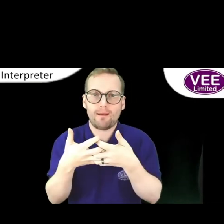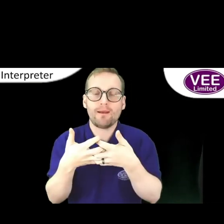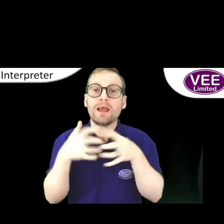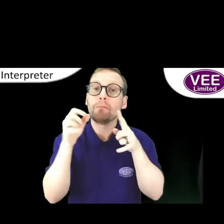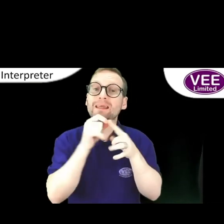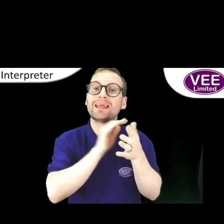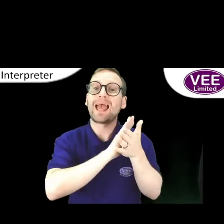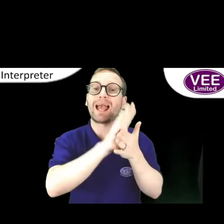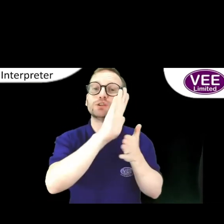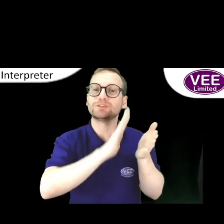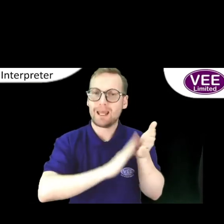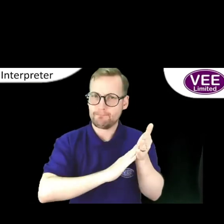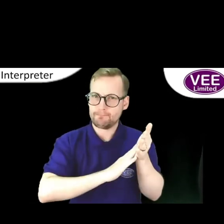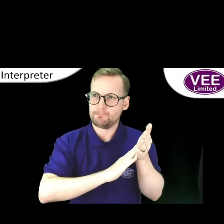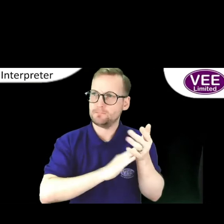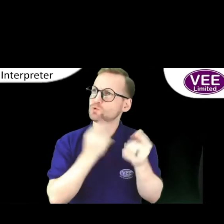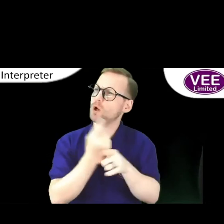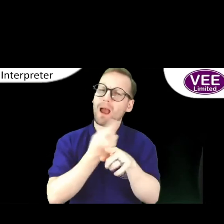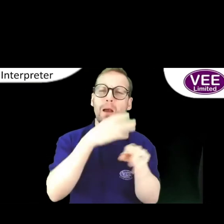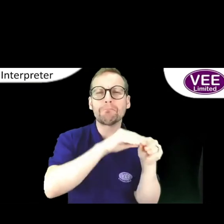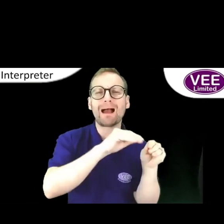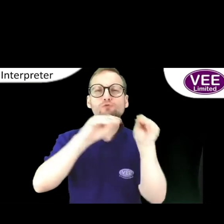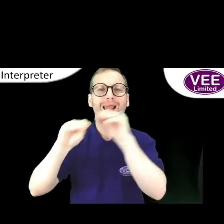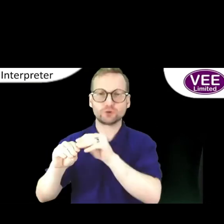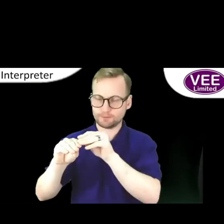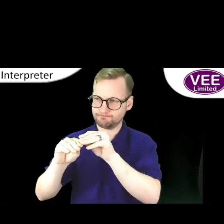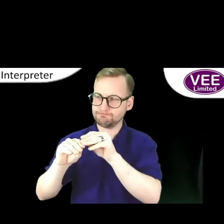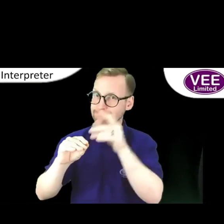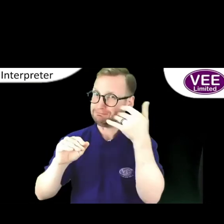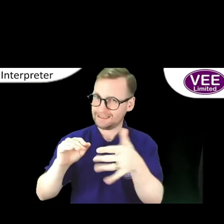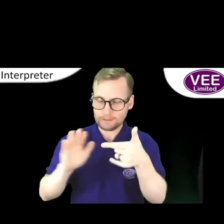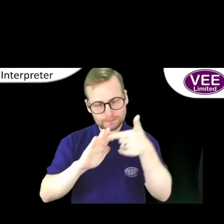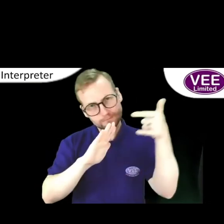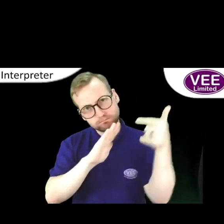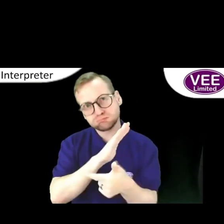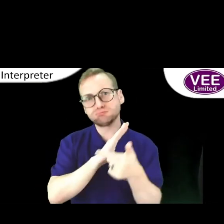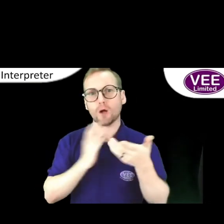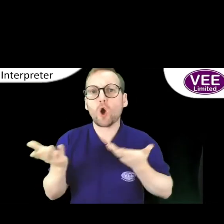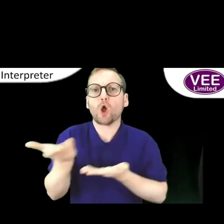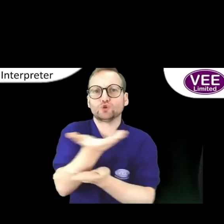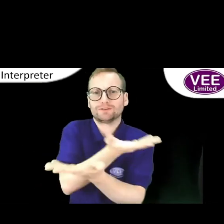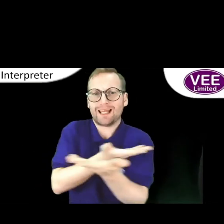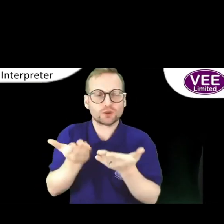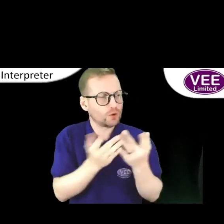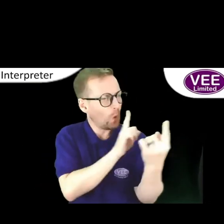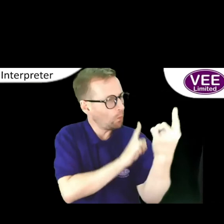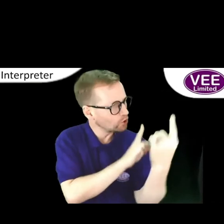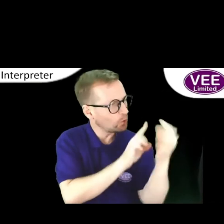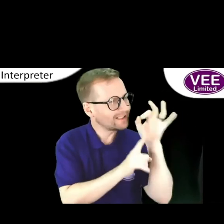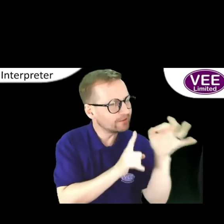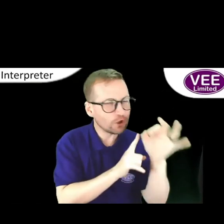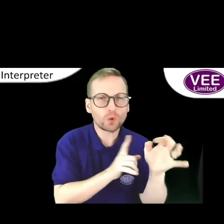PHM's approach to the migration theme was developed after an intense period of consultation involving one-to-one interviews, workshop